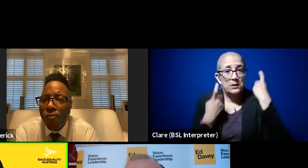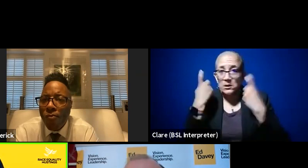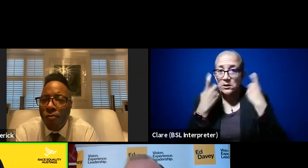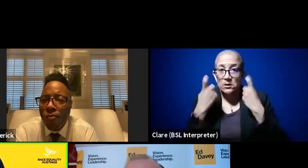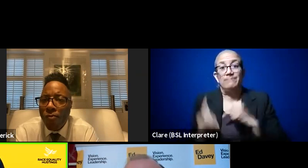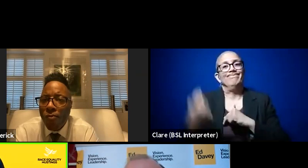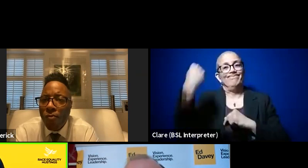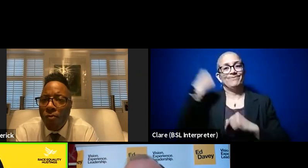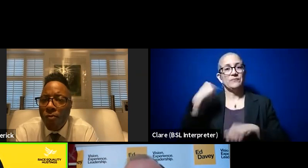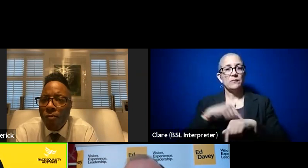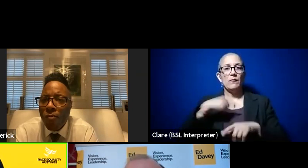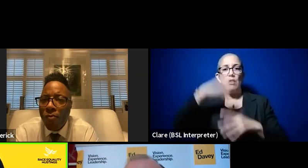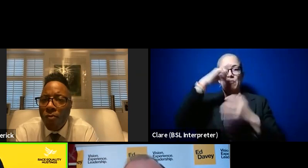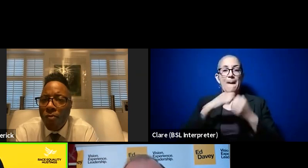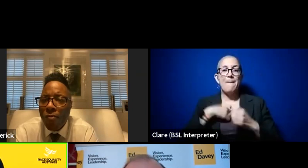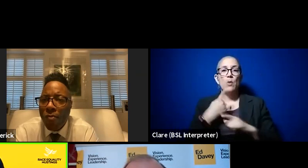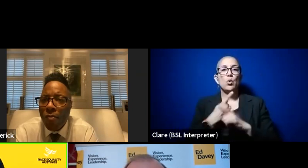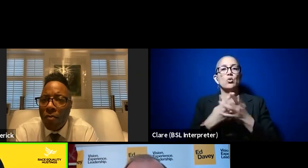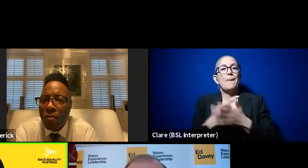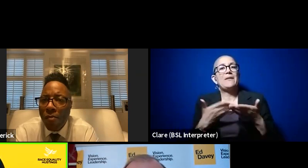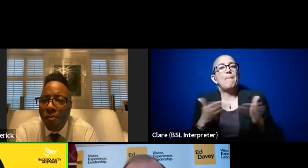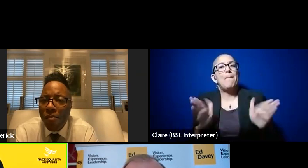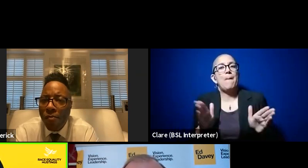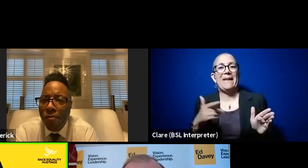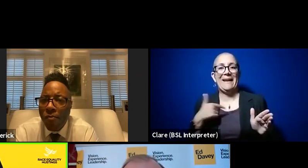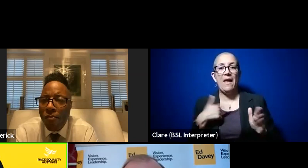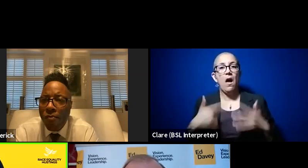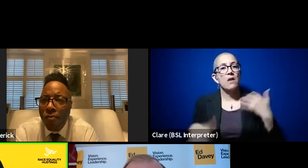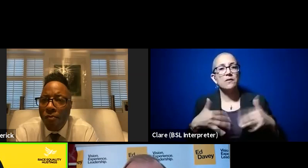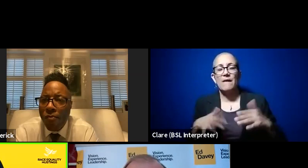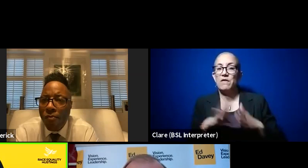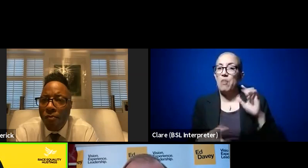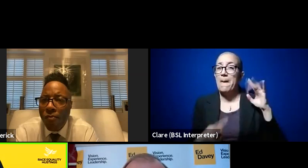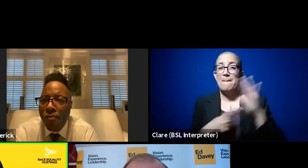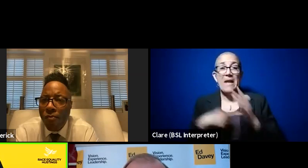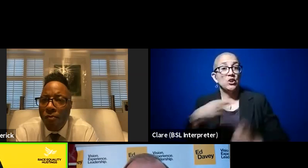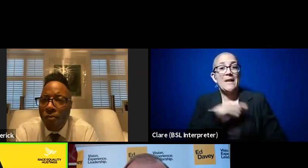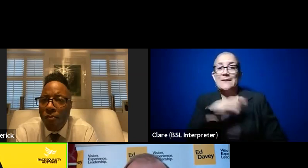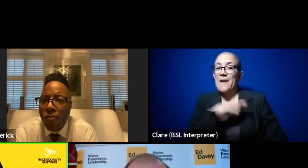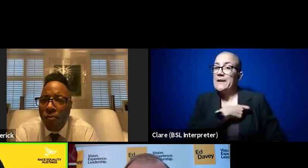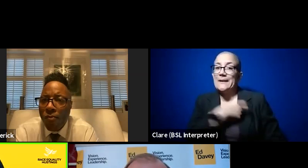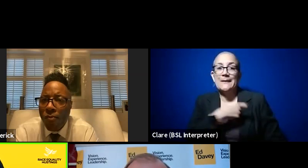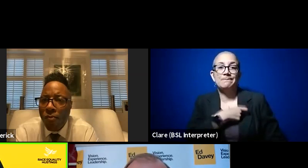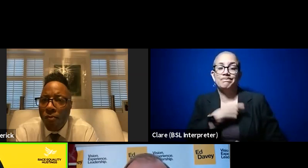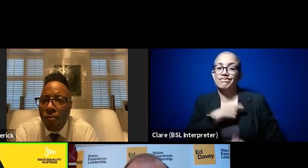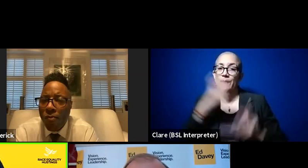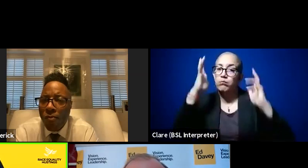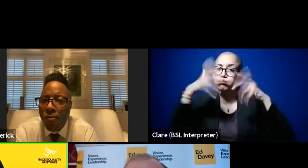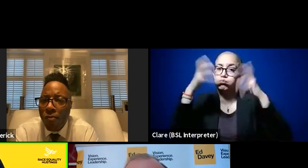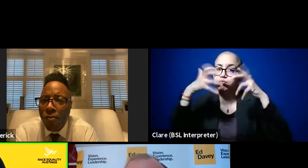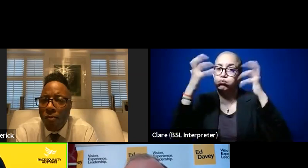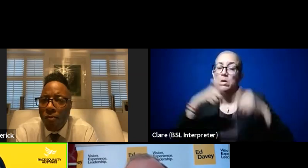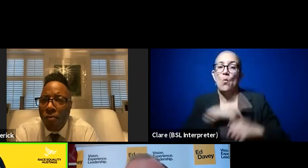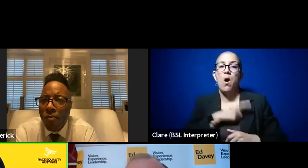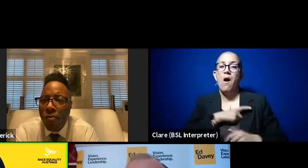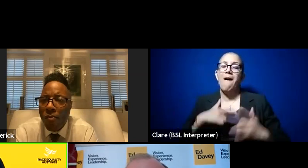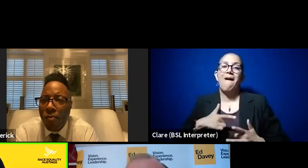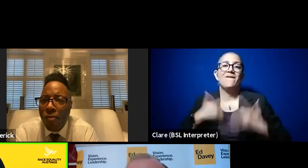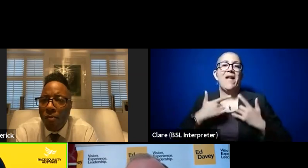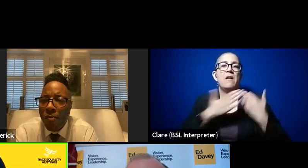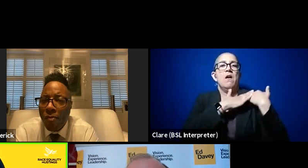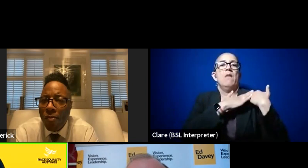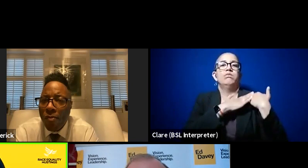remember talking about this publicly, I was suffering from very major anxiety because I felt the weight